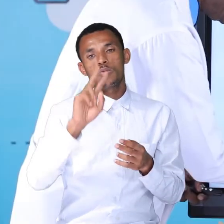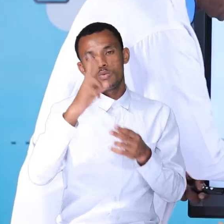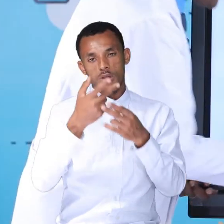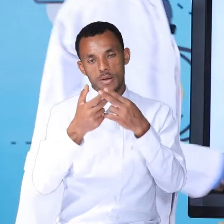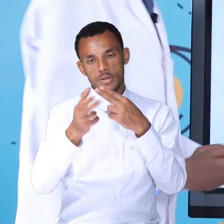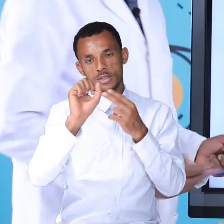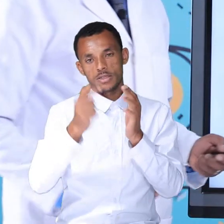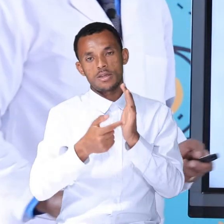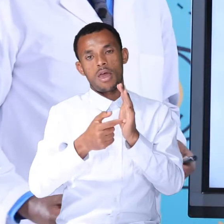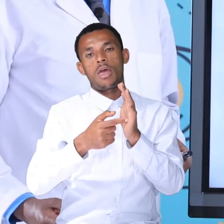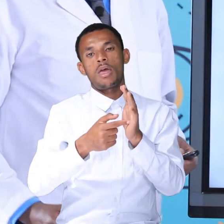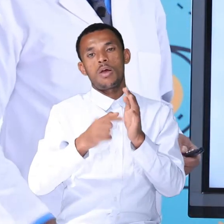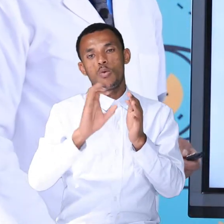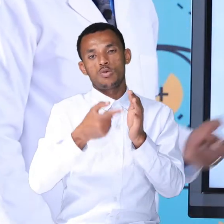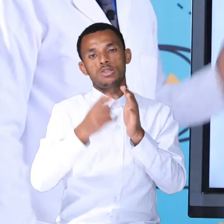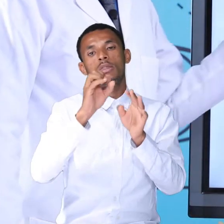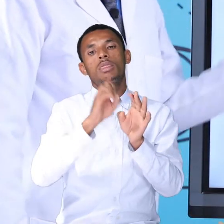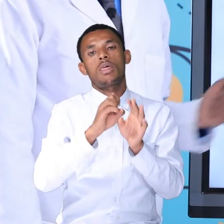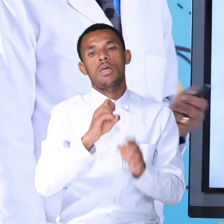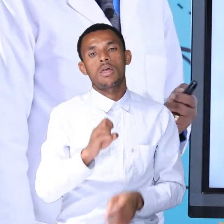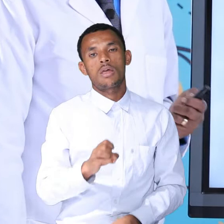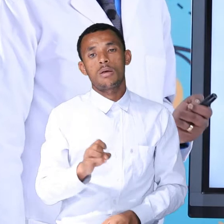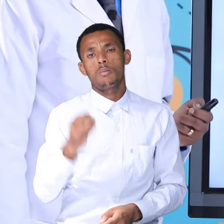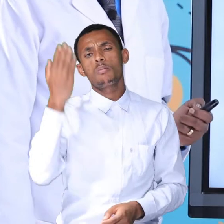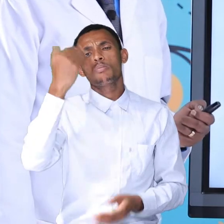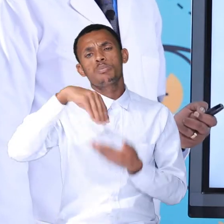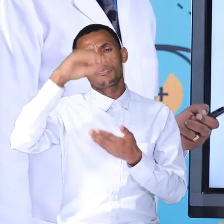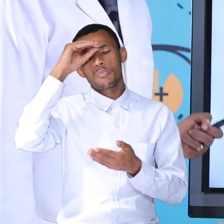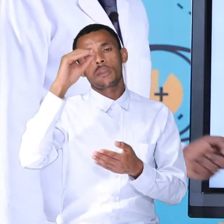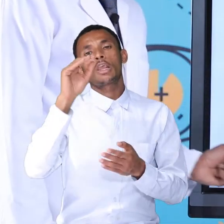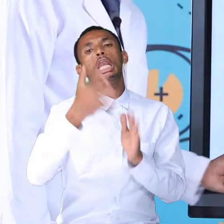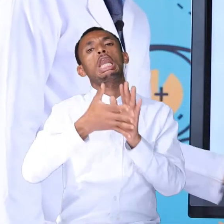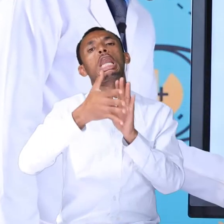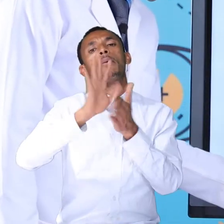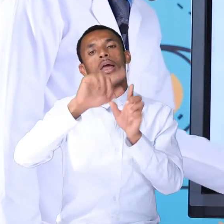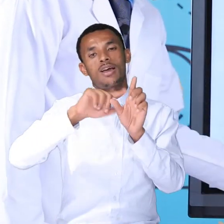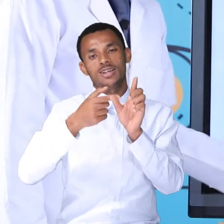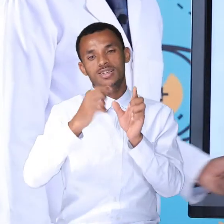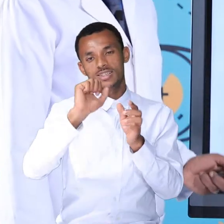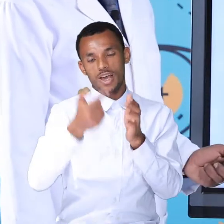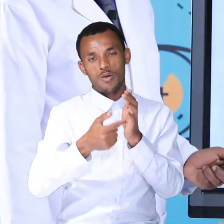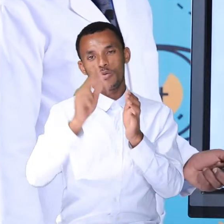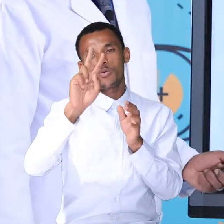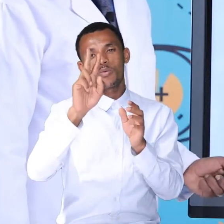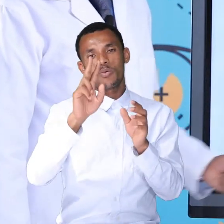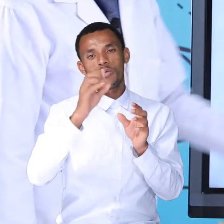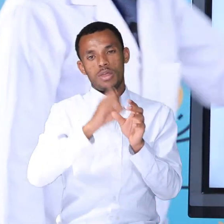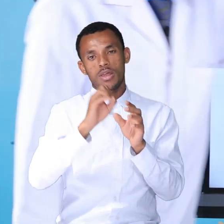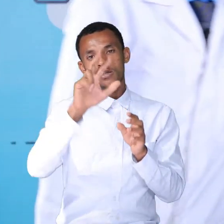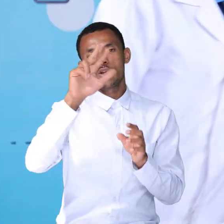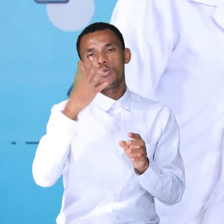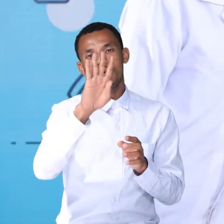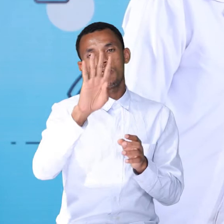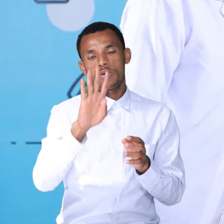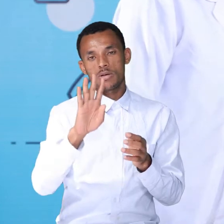times sine theta cos theta. What we have discussed before, double angle. Sine of 2 theta will be equal to 3 over 4. So